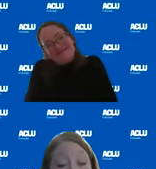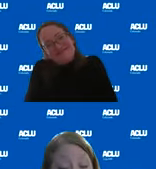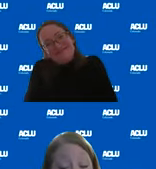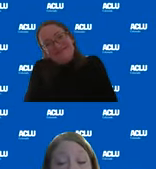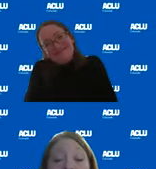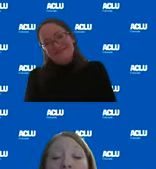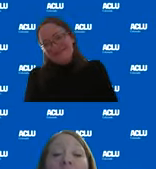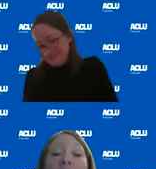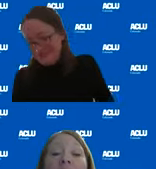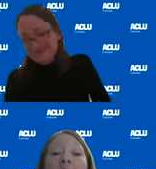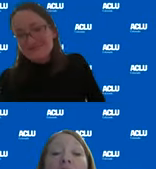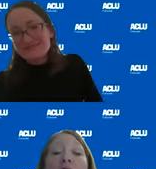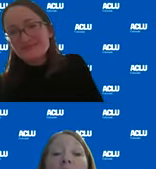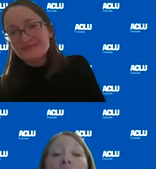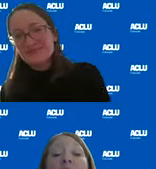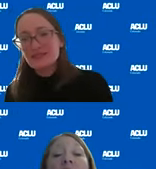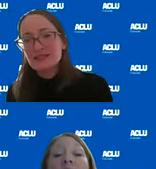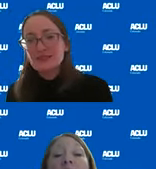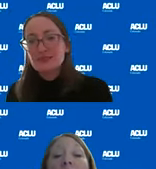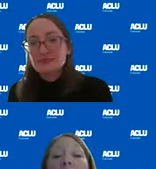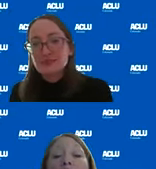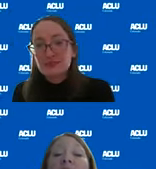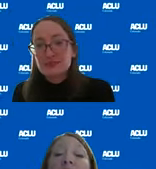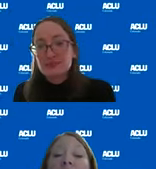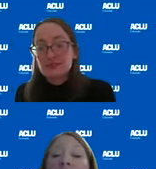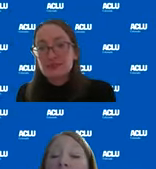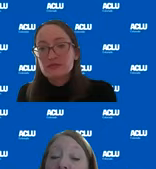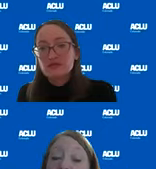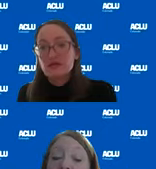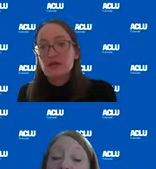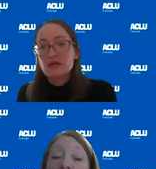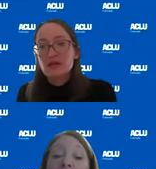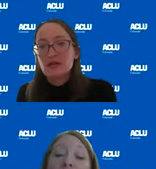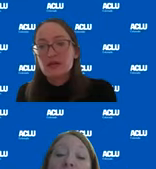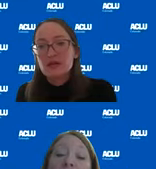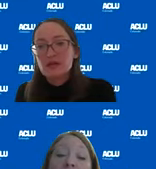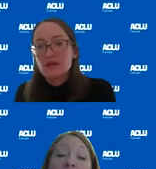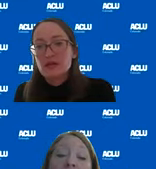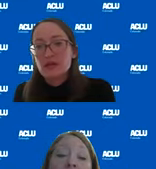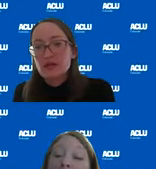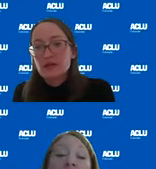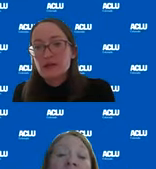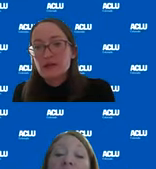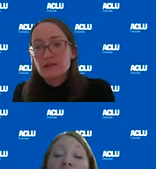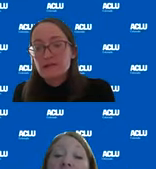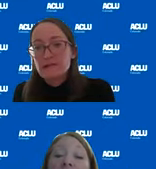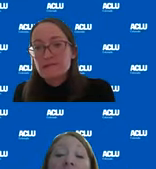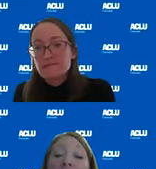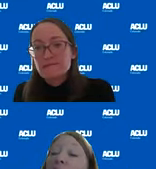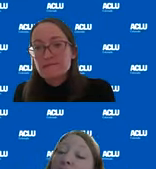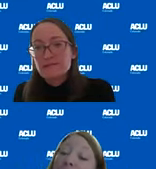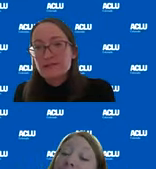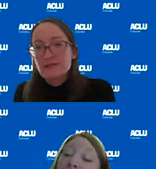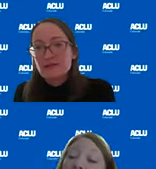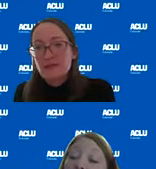And there's a lot of truth behind this. A recent Stanford study shows that mail-in voting does not favor